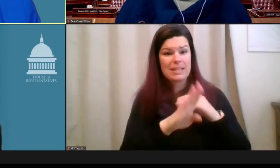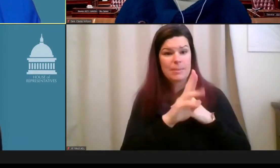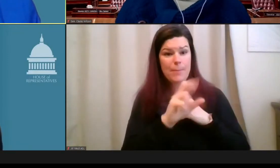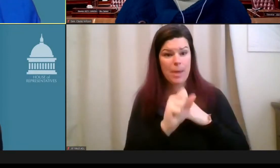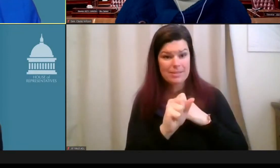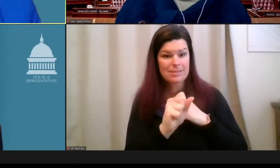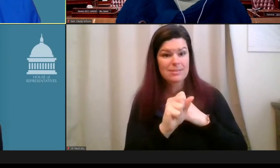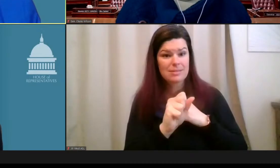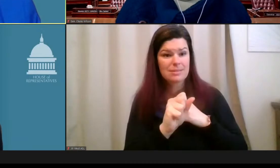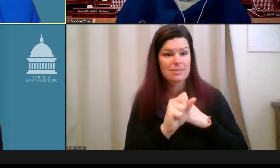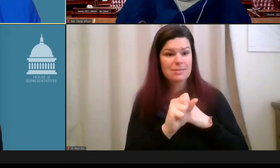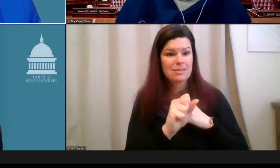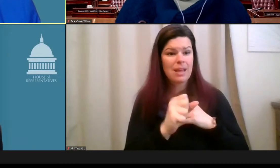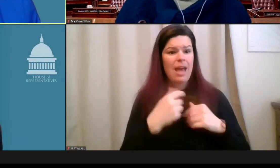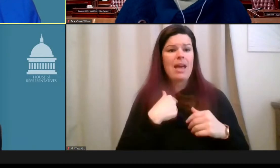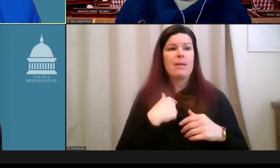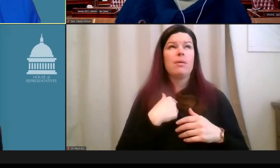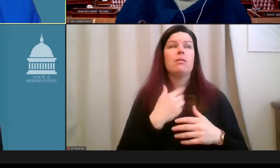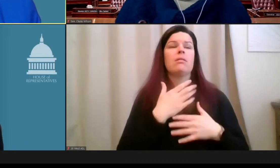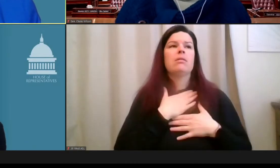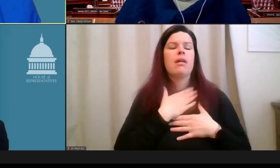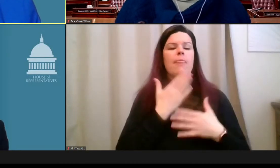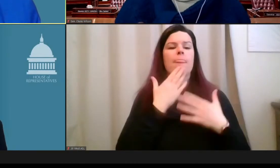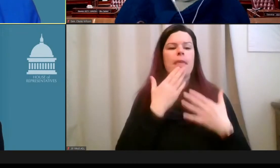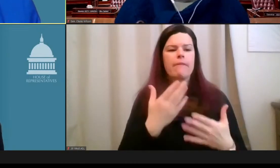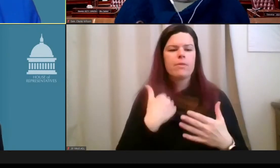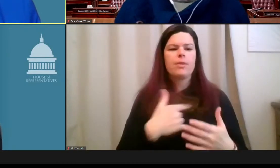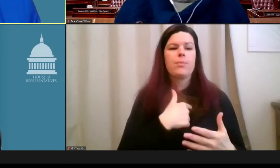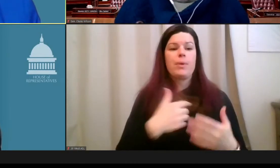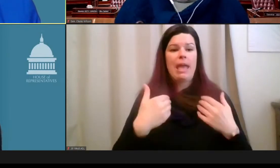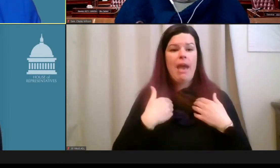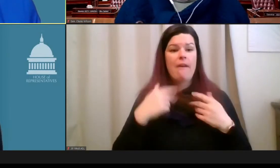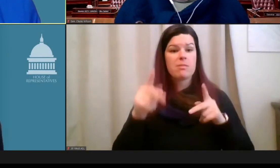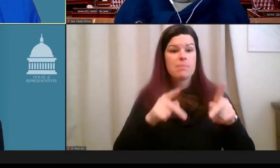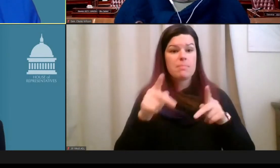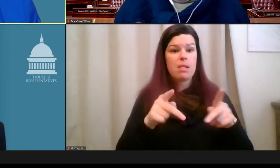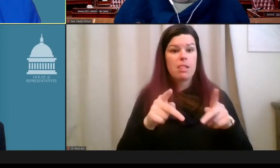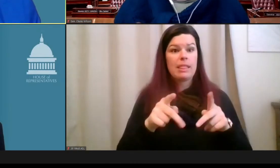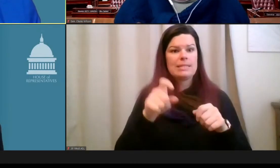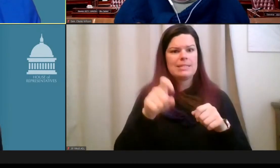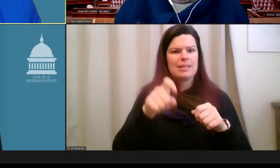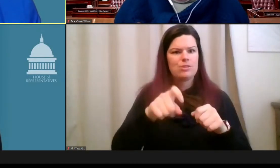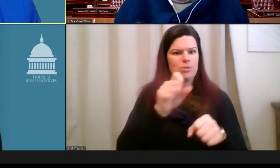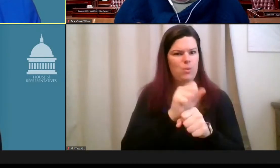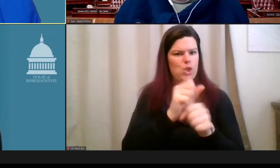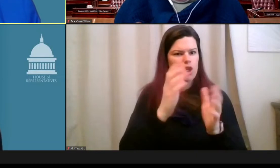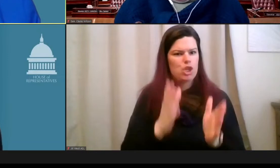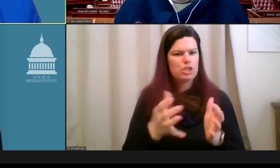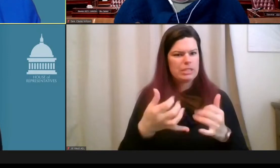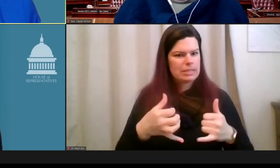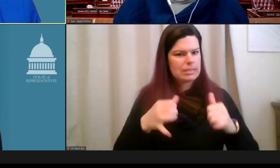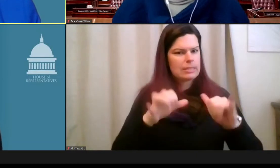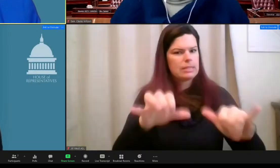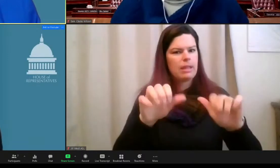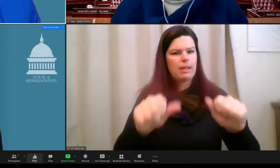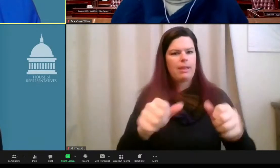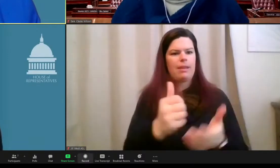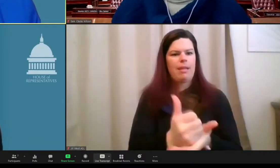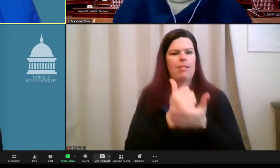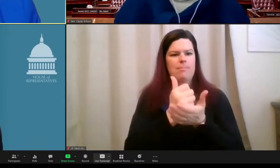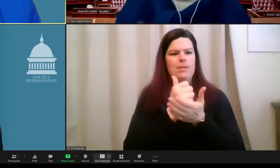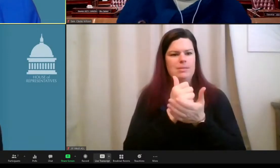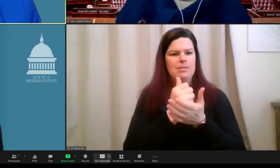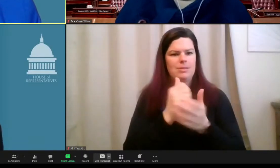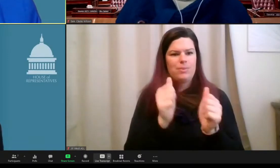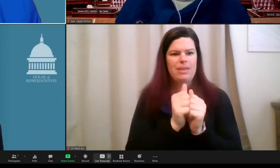have essential services and essential workers who are still able to help us, not only in a pandemic, but when we have a weather